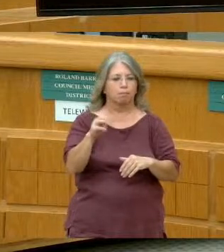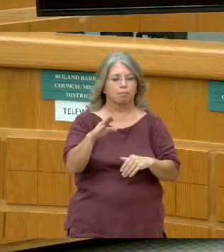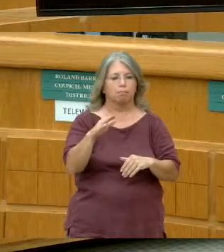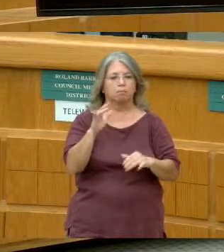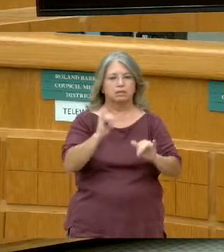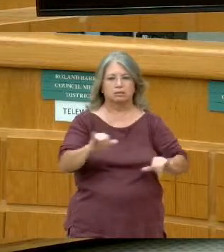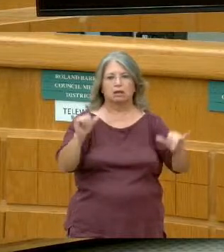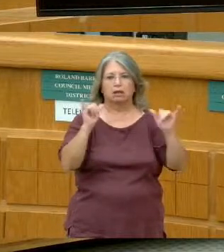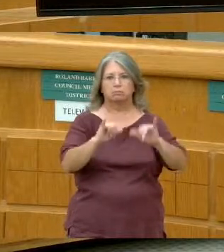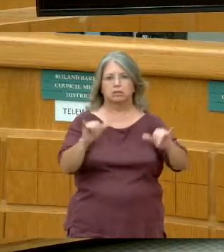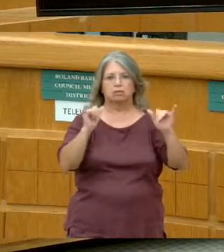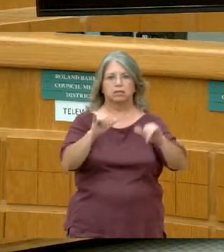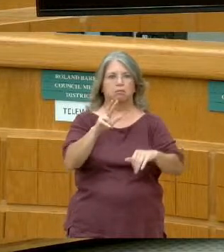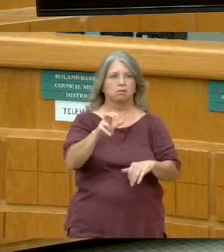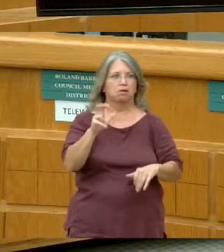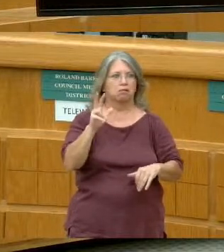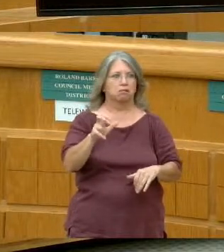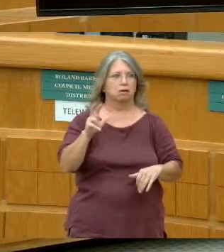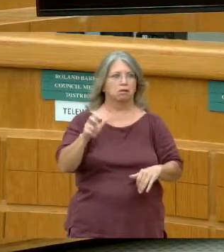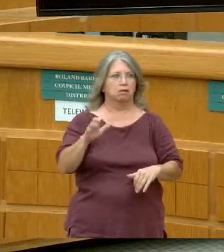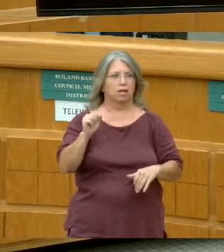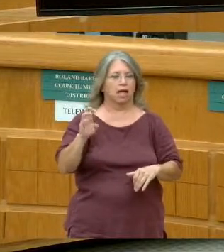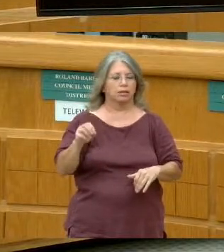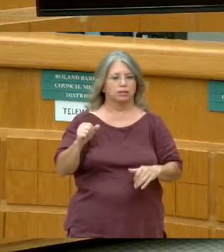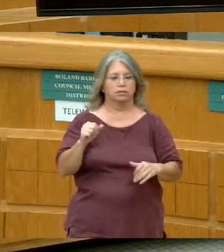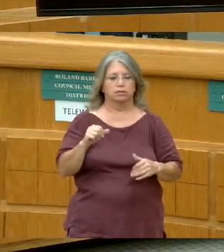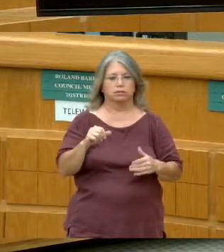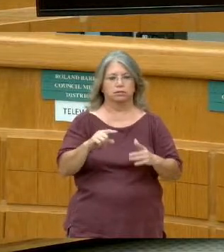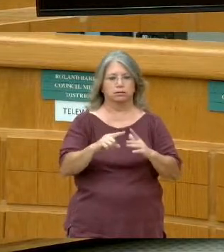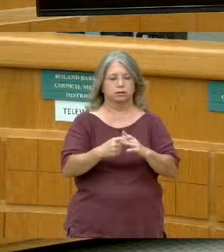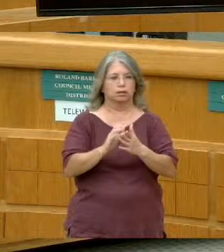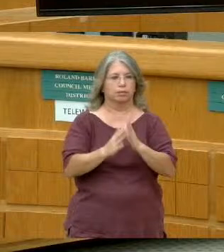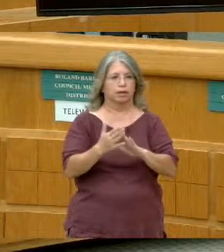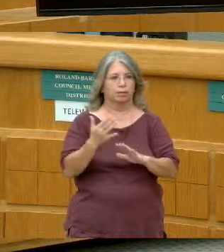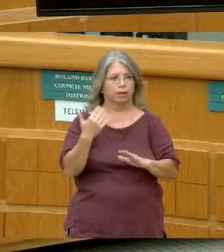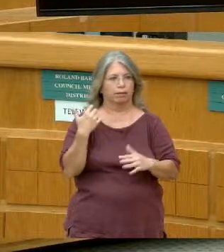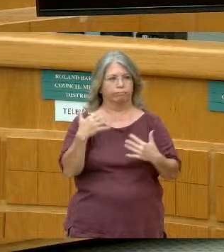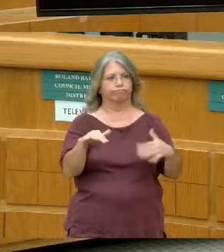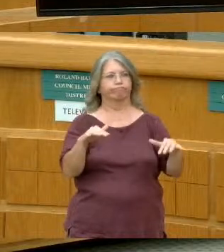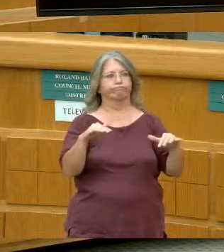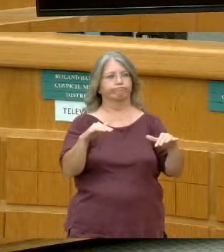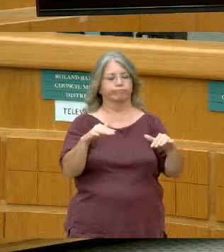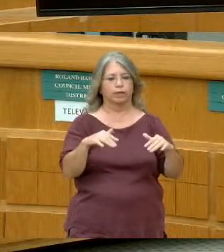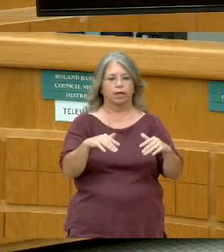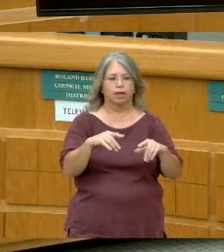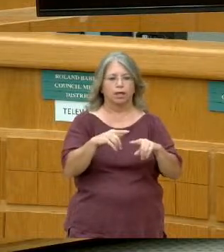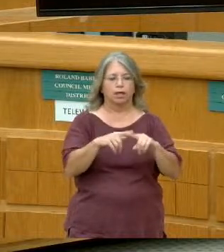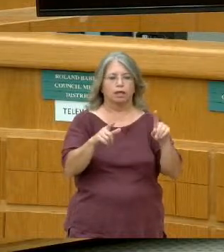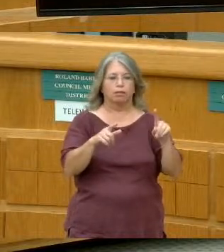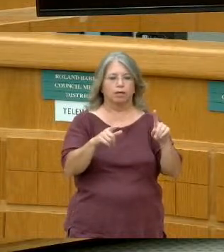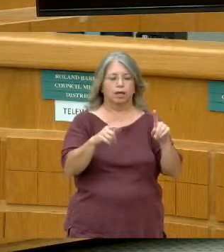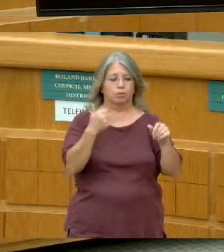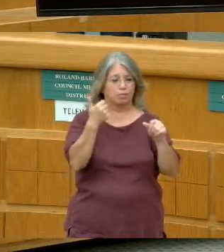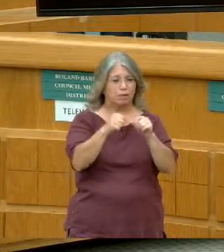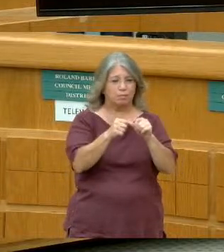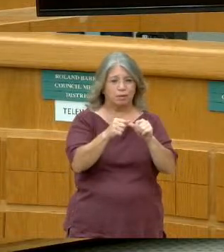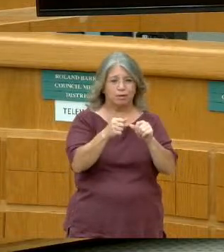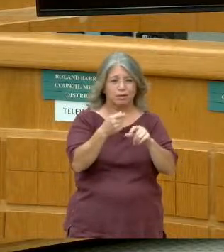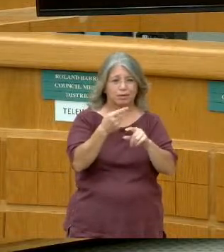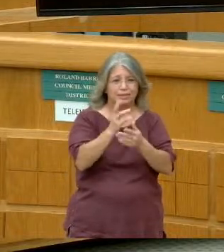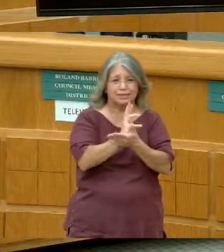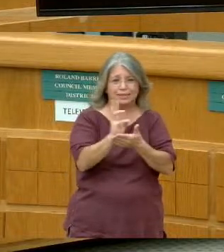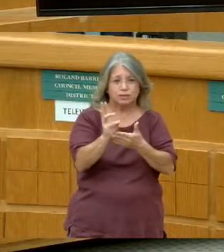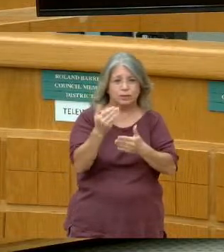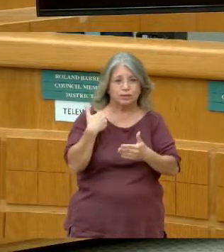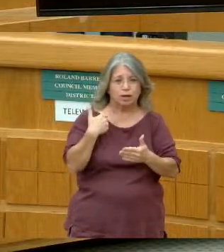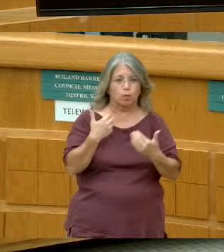day, you start to get numb to it. But remember when there were 0 cases day after day? That was not more than a month and a half ago, and